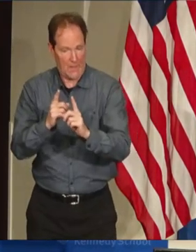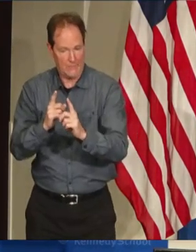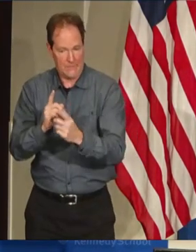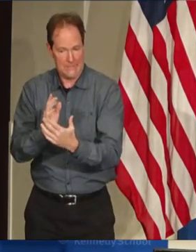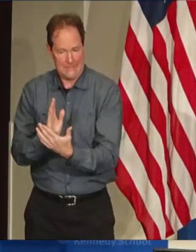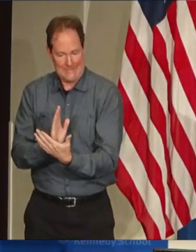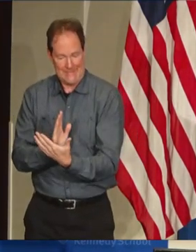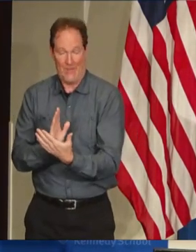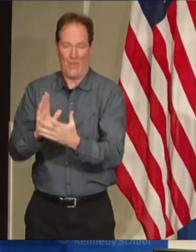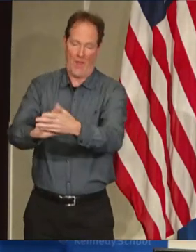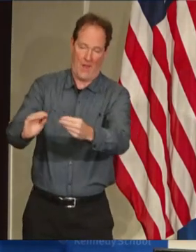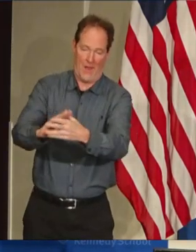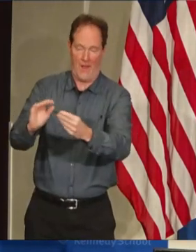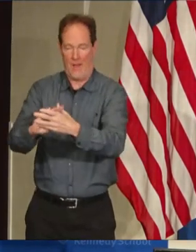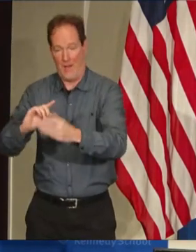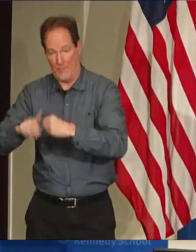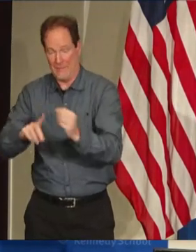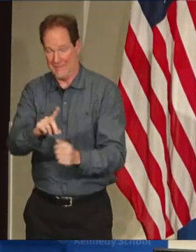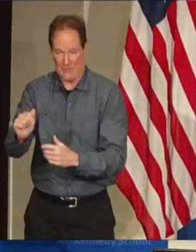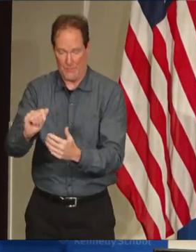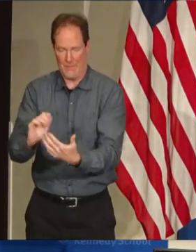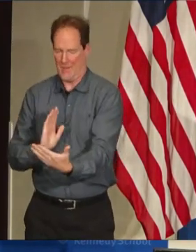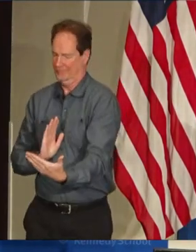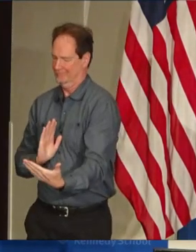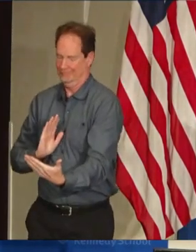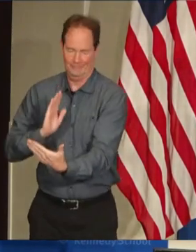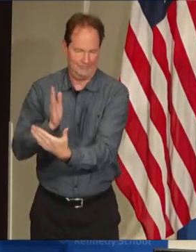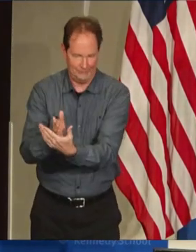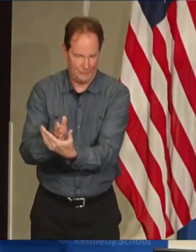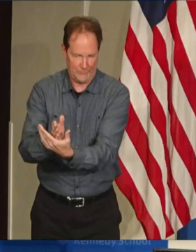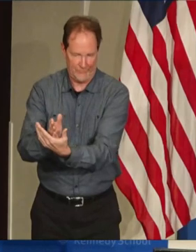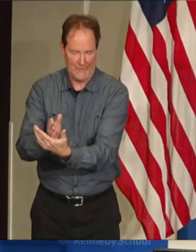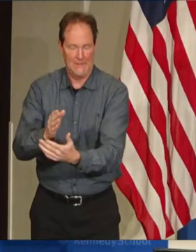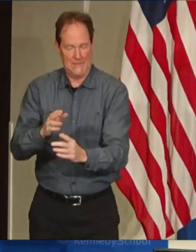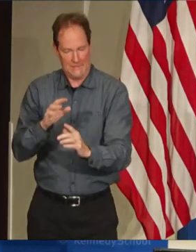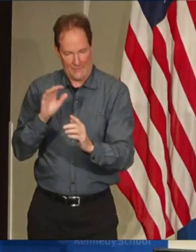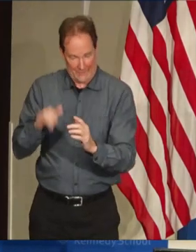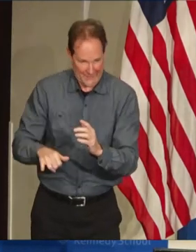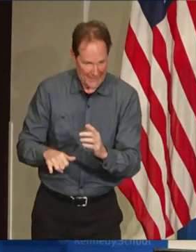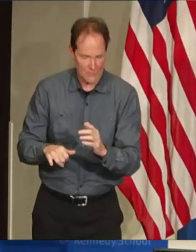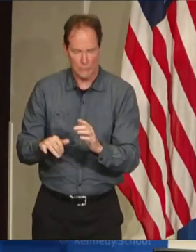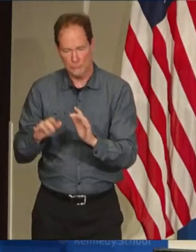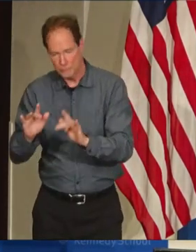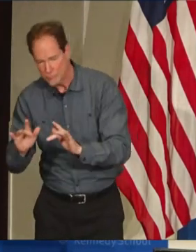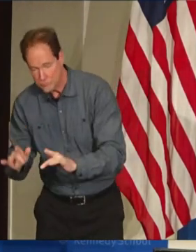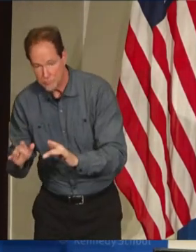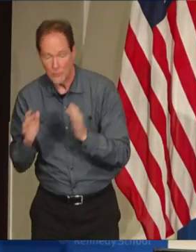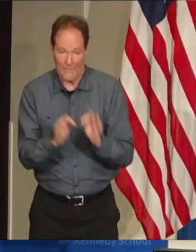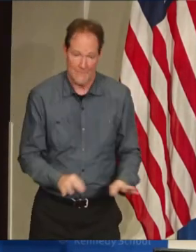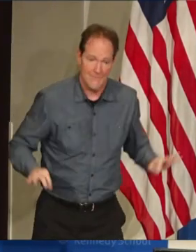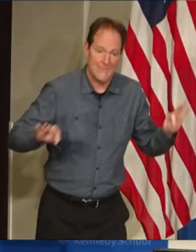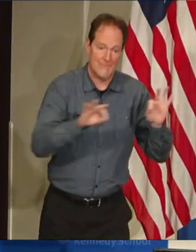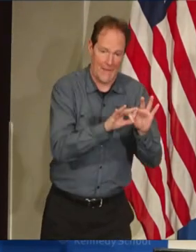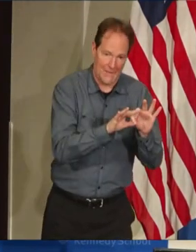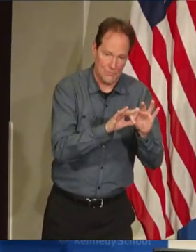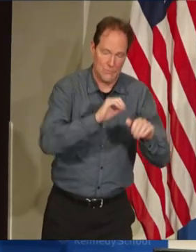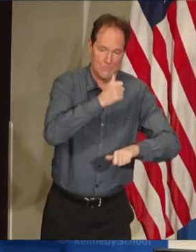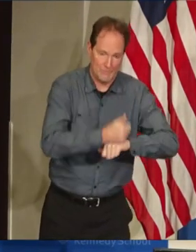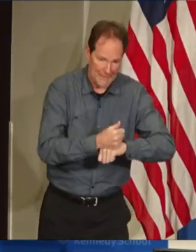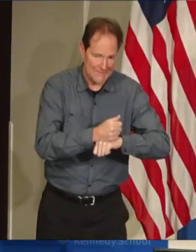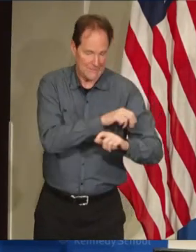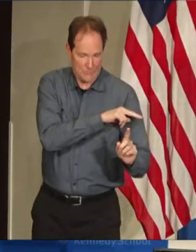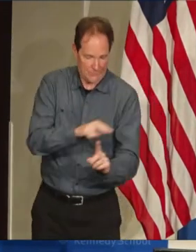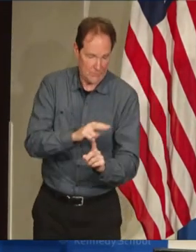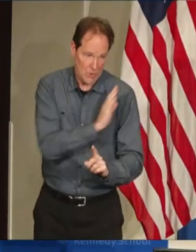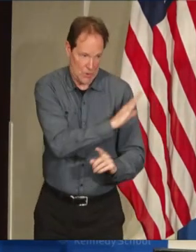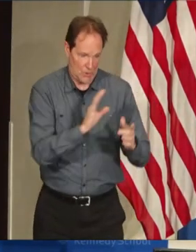the narrative surrounding disability from a charity-based perspective to a value-based perspective, in her words,